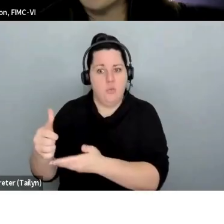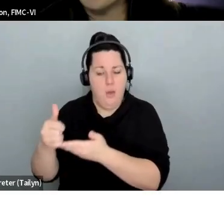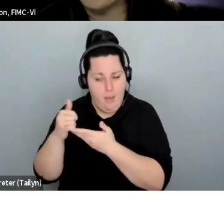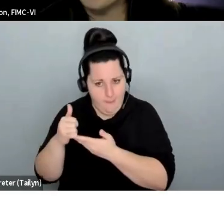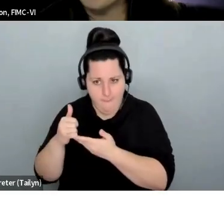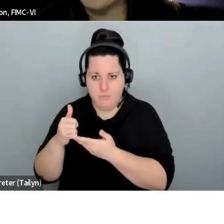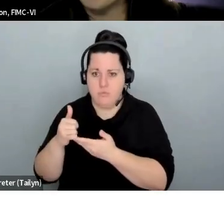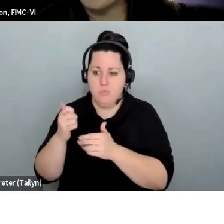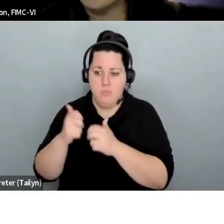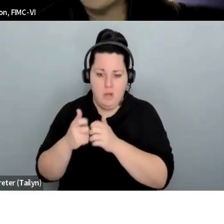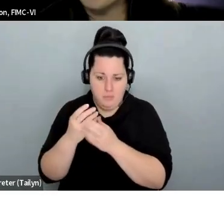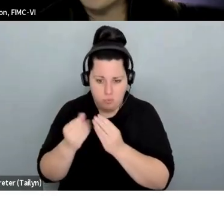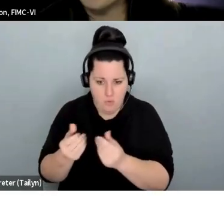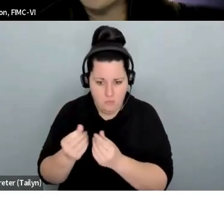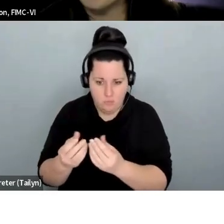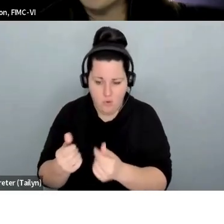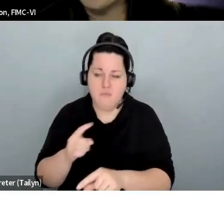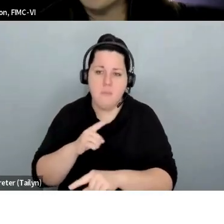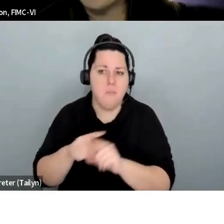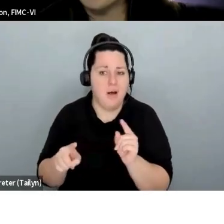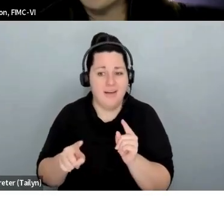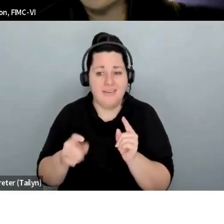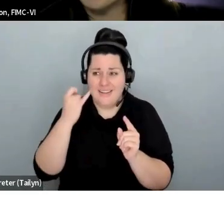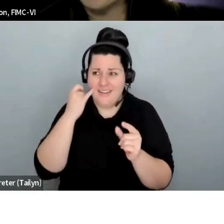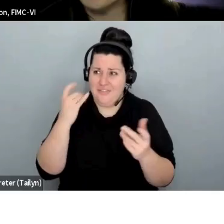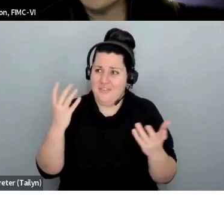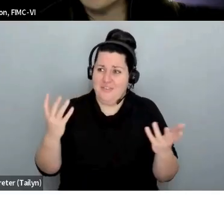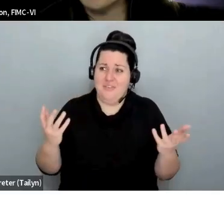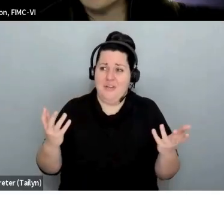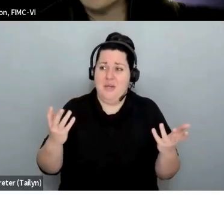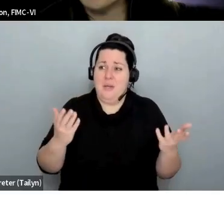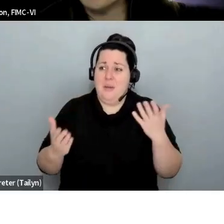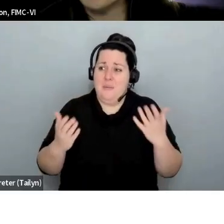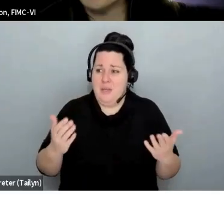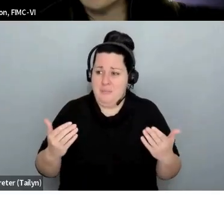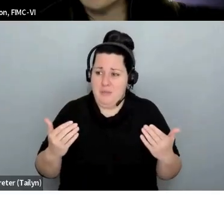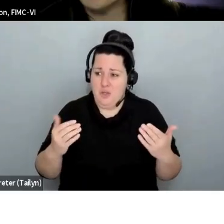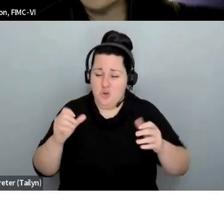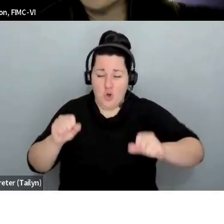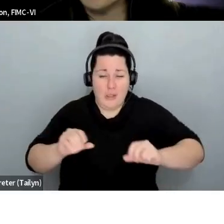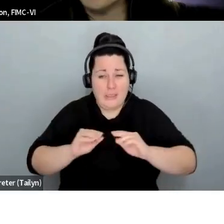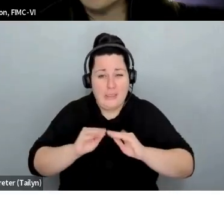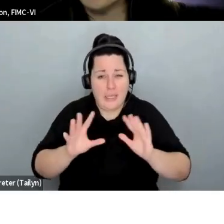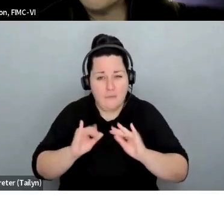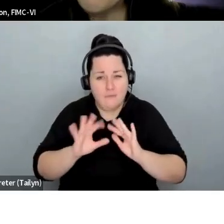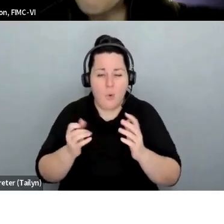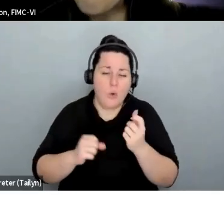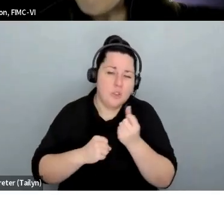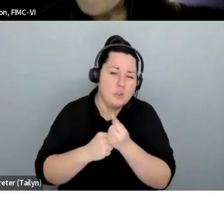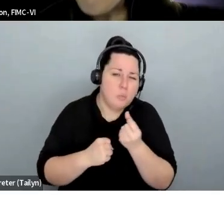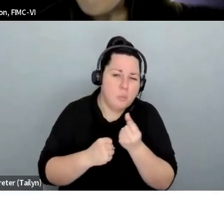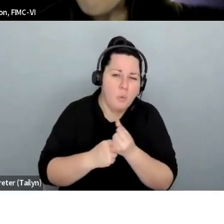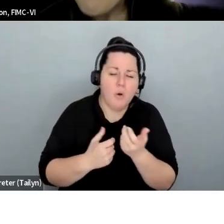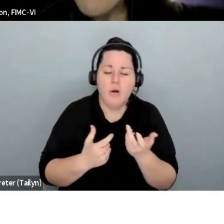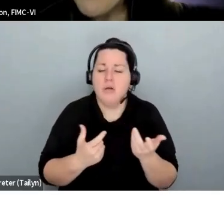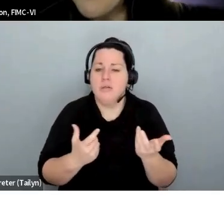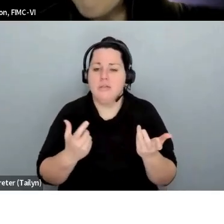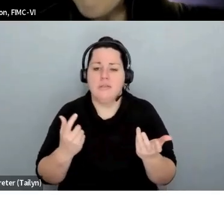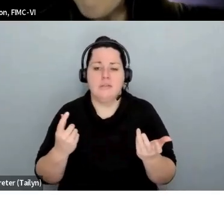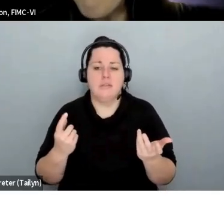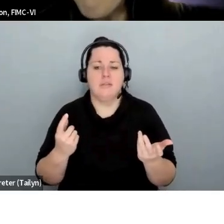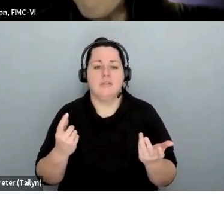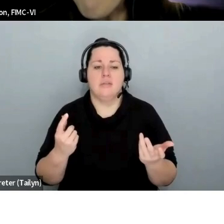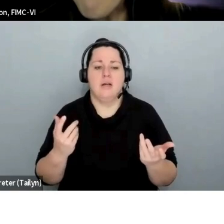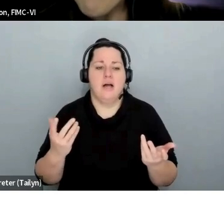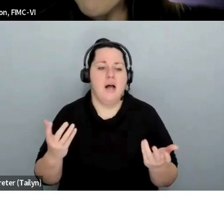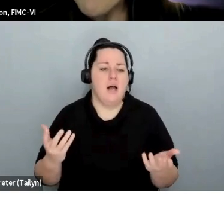kind of problem solving through that. But if there could be any kind of clarification or support or like, you